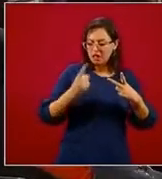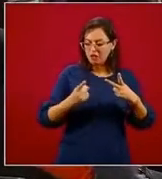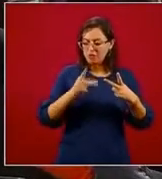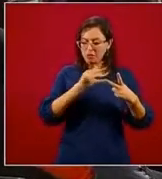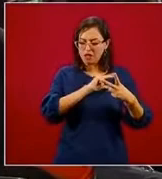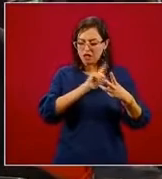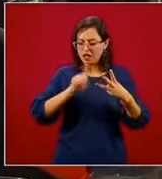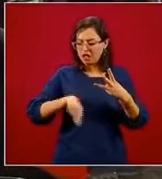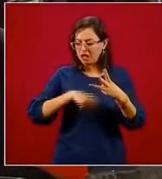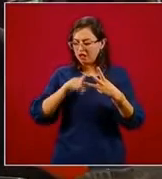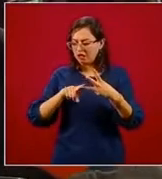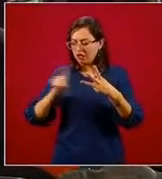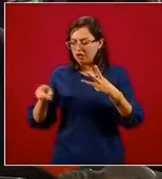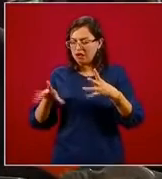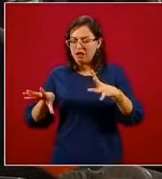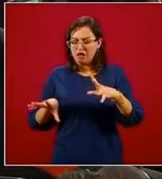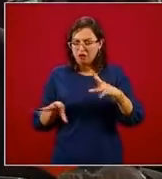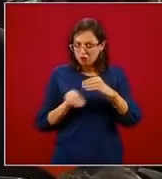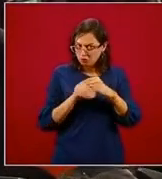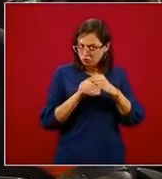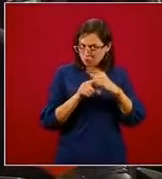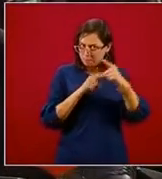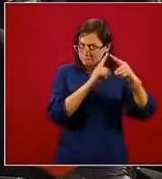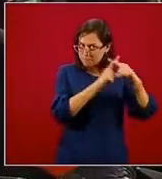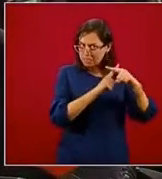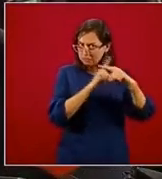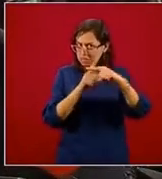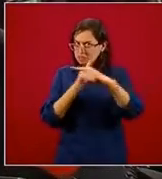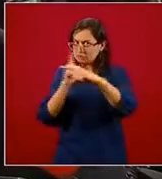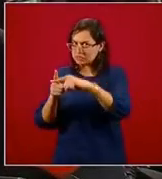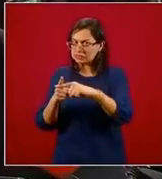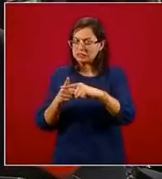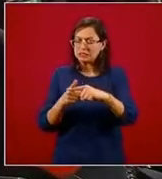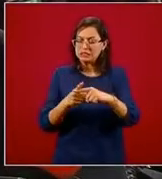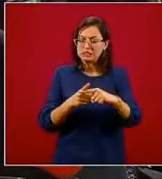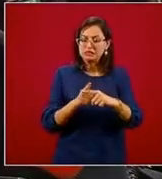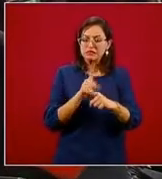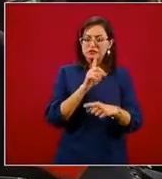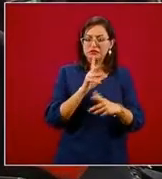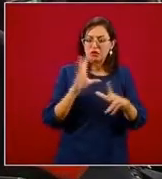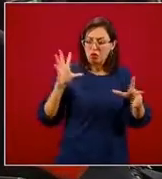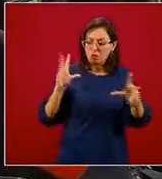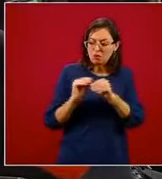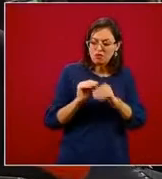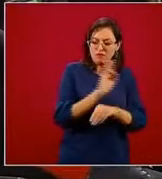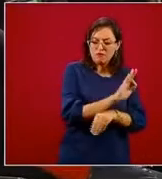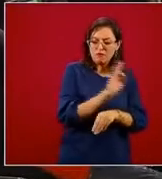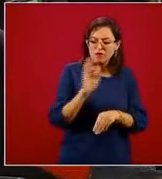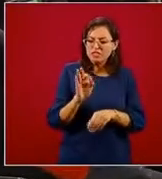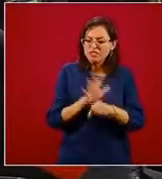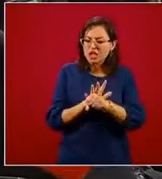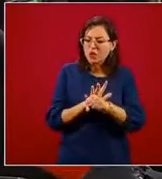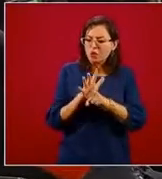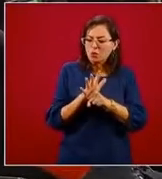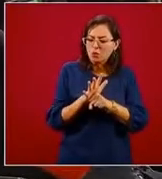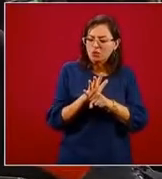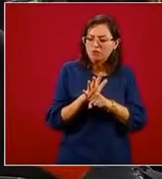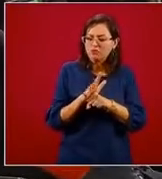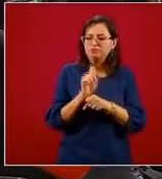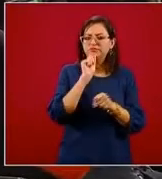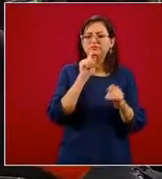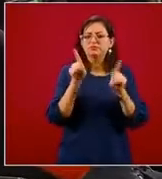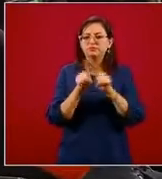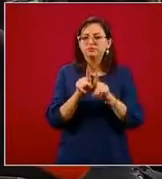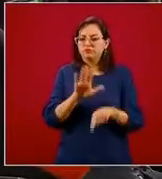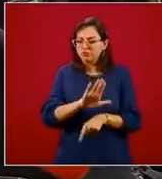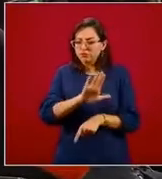I tiene que dar add la that all cantidad de together, las will pruebas that que se han give me the realizado, number of de qué tests that fecha have a qué been fecha. done La from what misma date to what pregunta date? para las And my